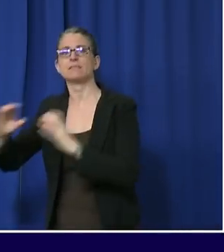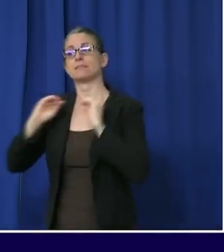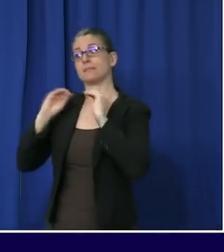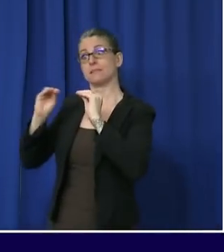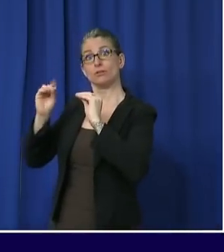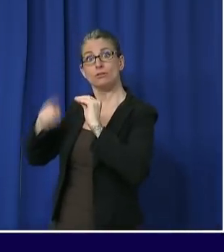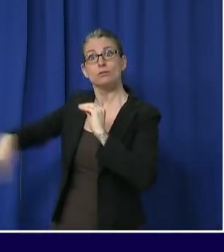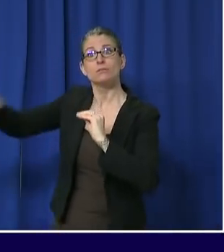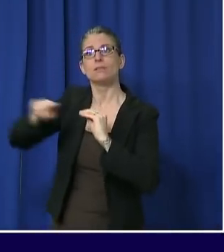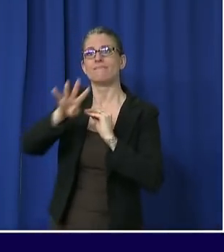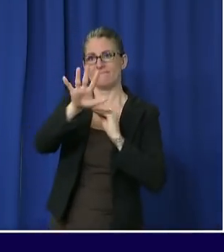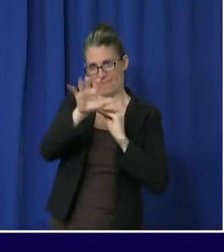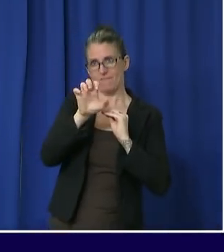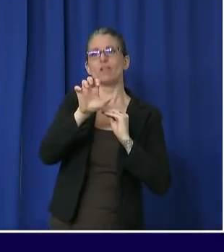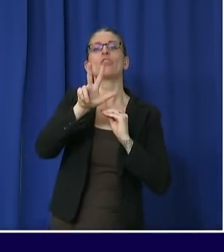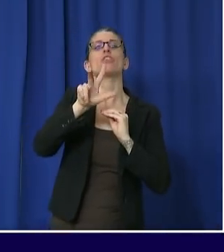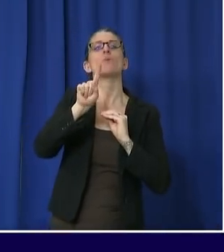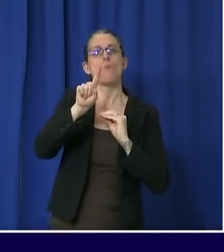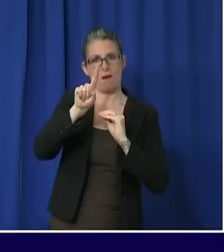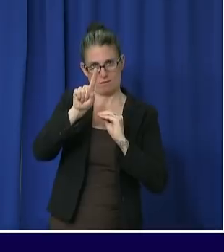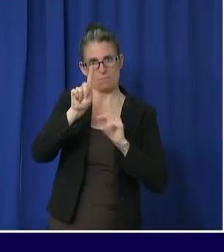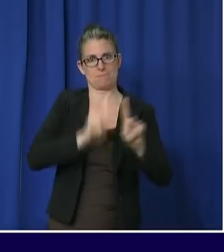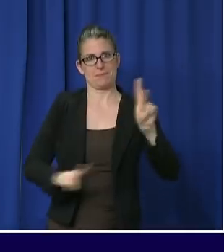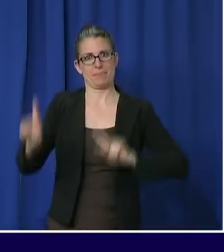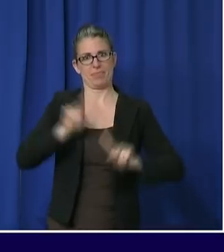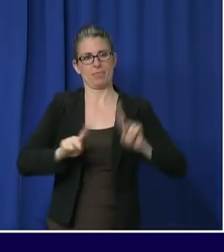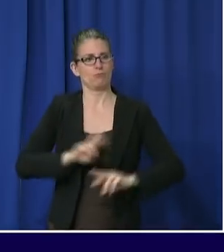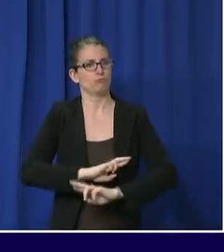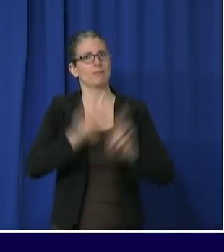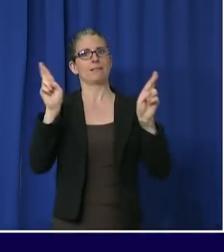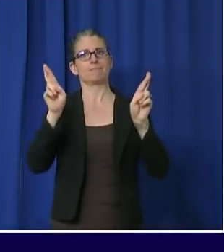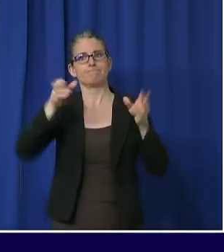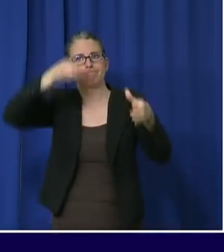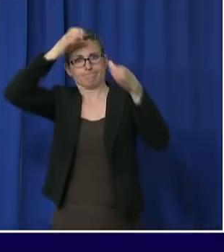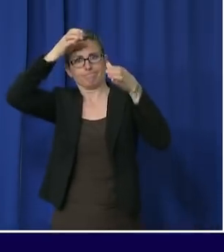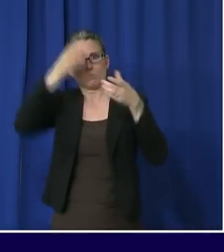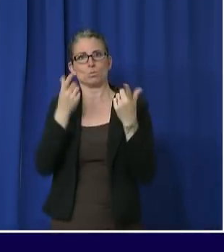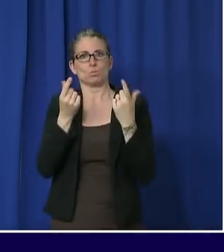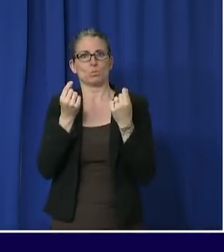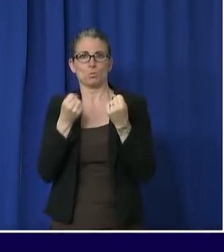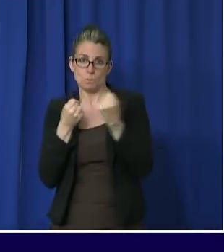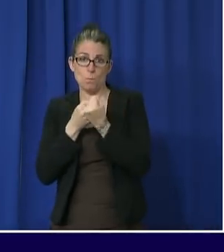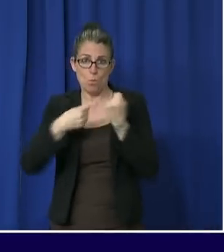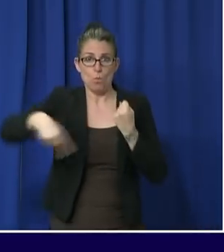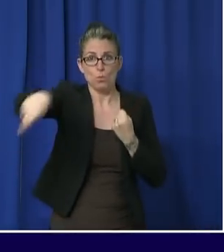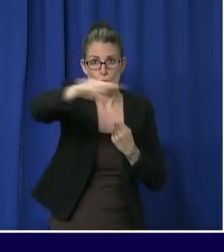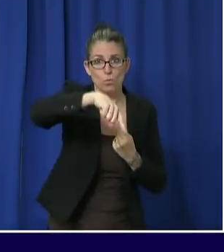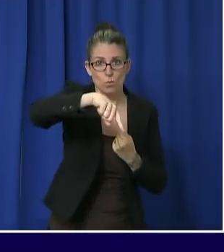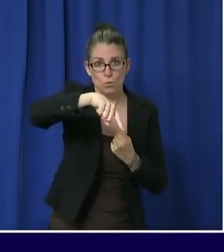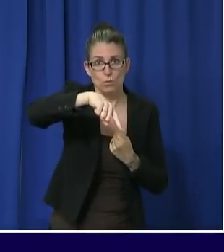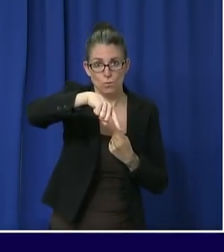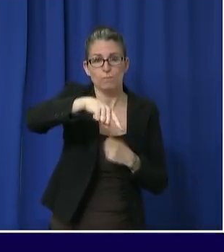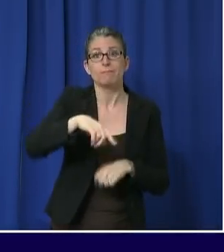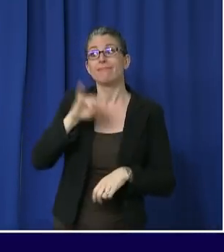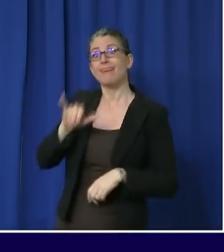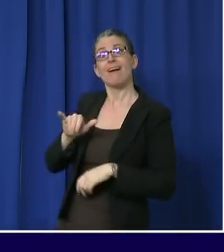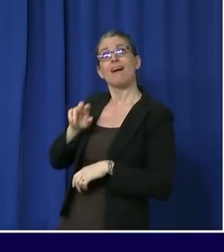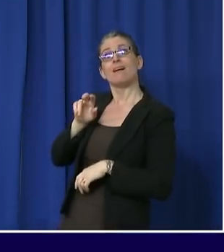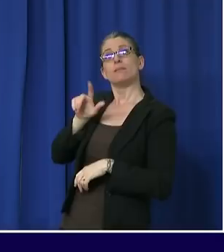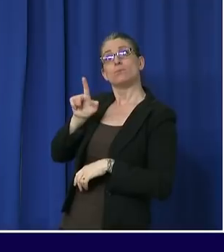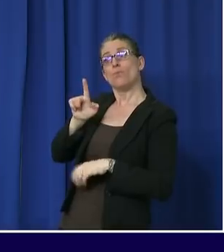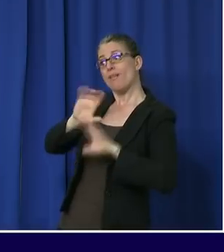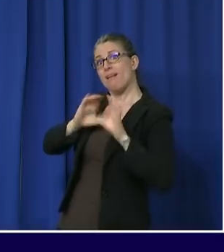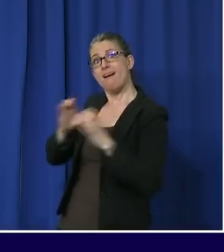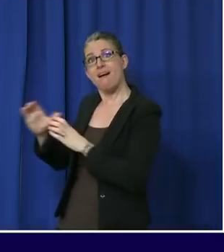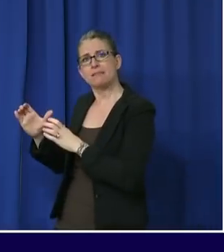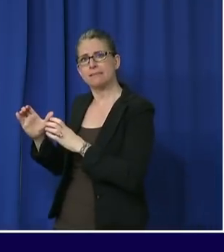month. These are individuals who have now been trained and equipped to provide counseling and spiritual care